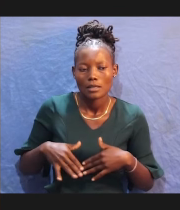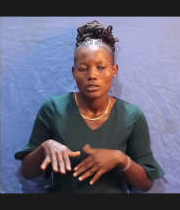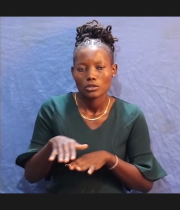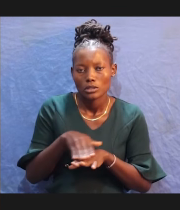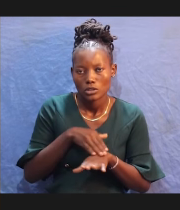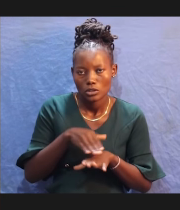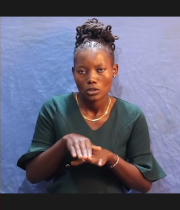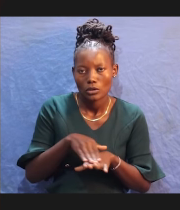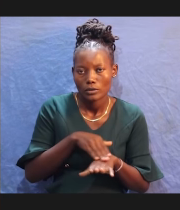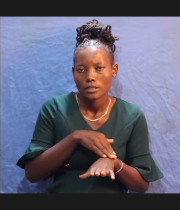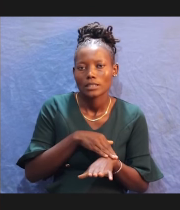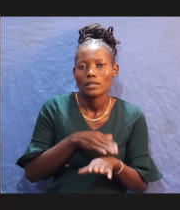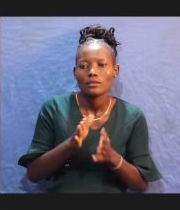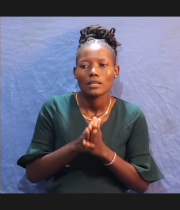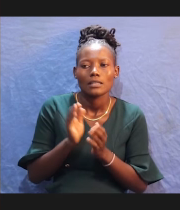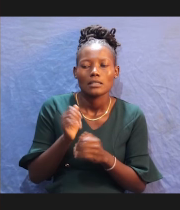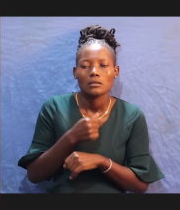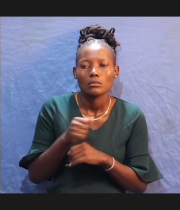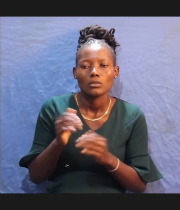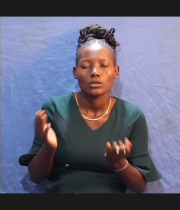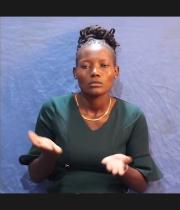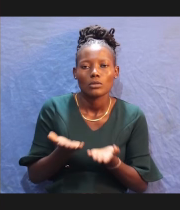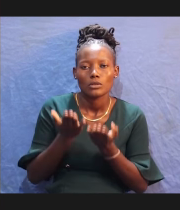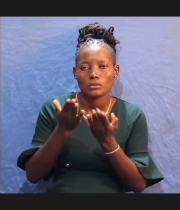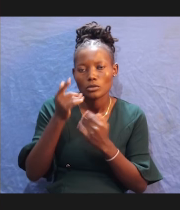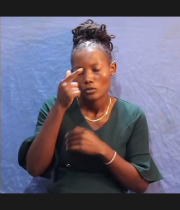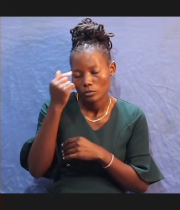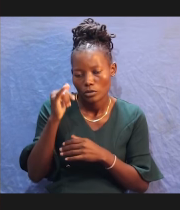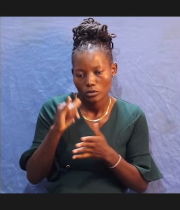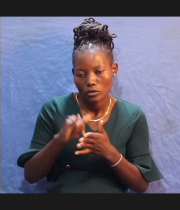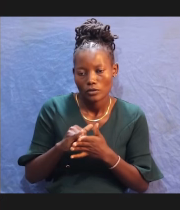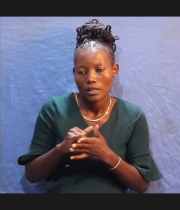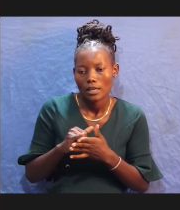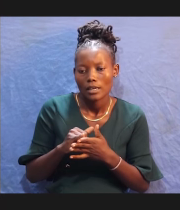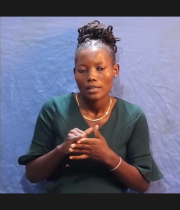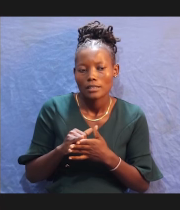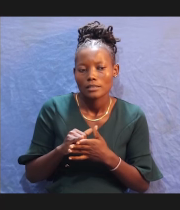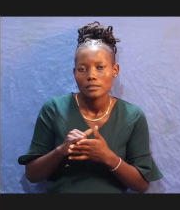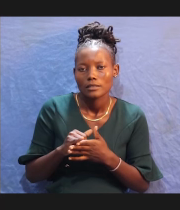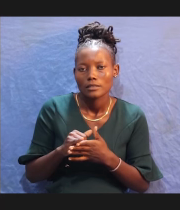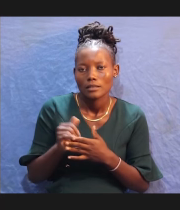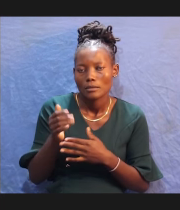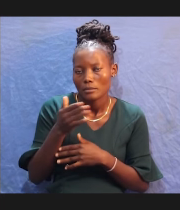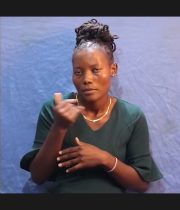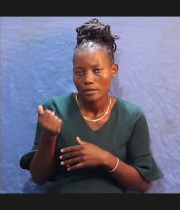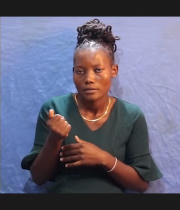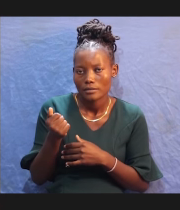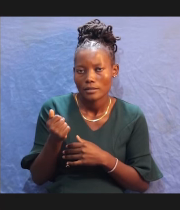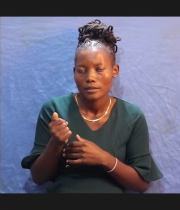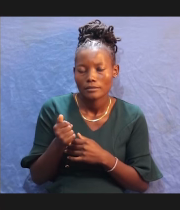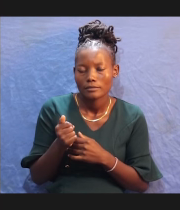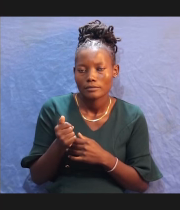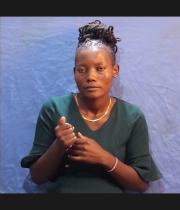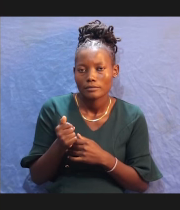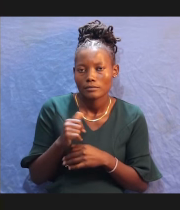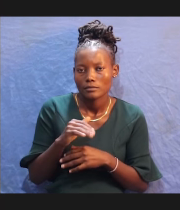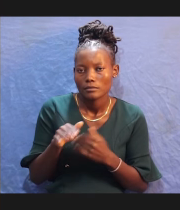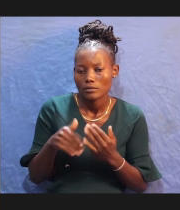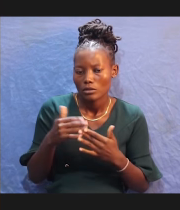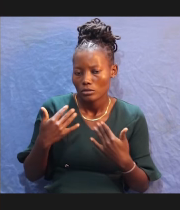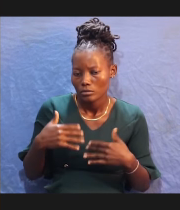down the other ones and they cannot progress because of that, you either use the same method, either when everyone is